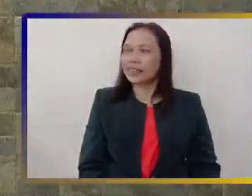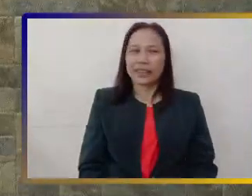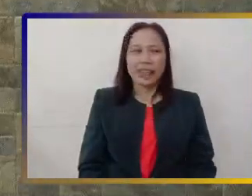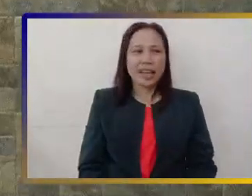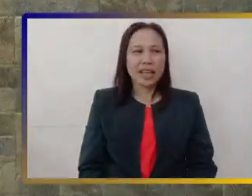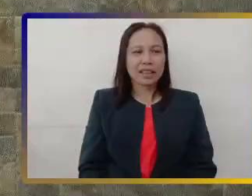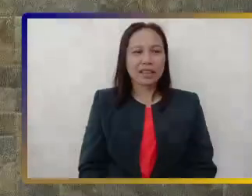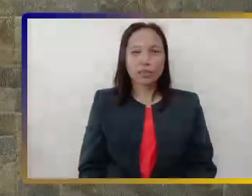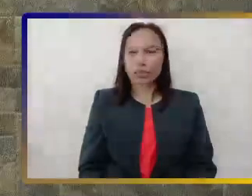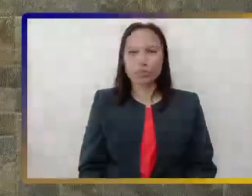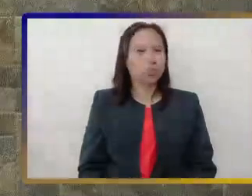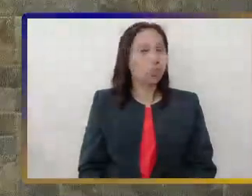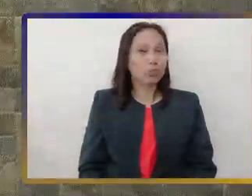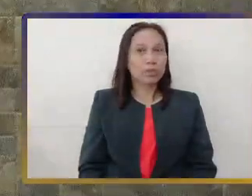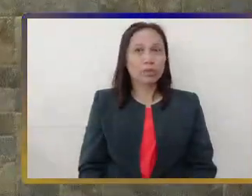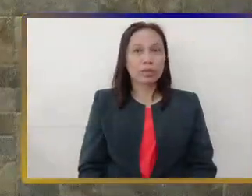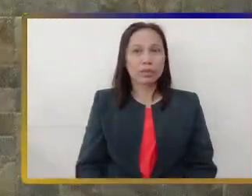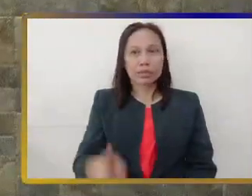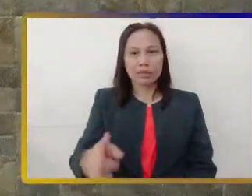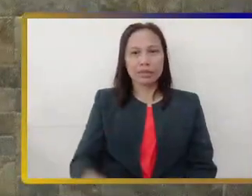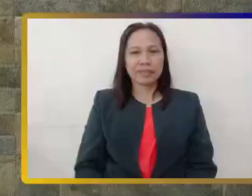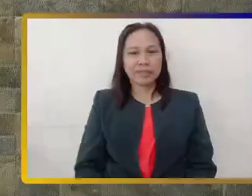atranisuad na